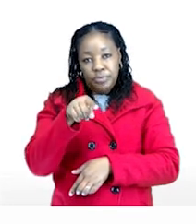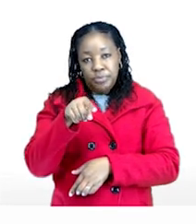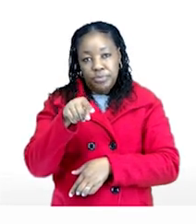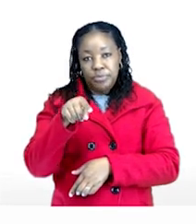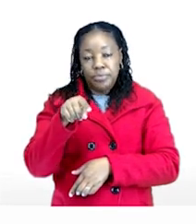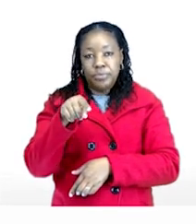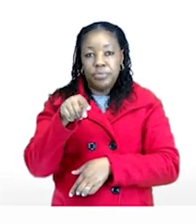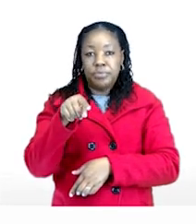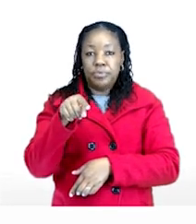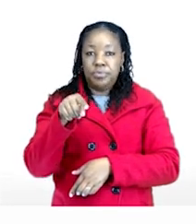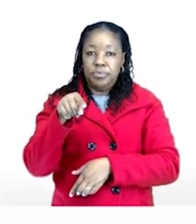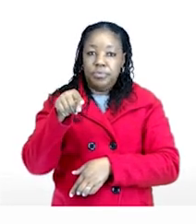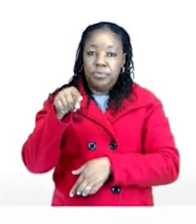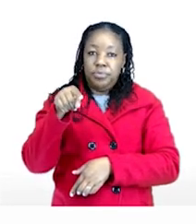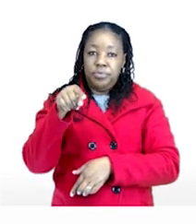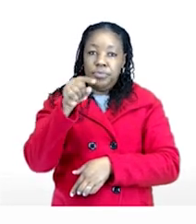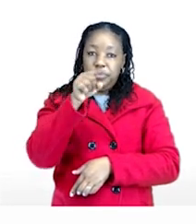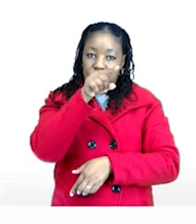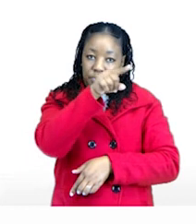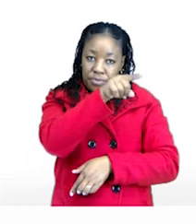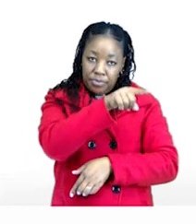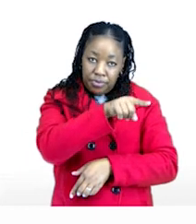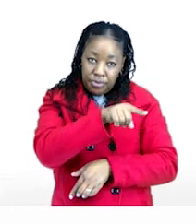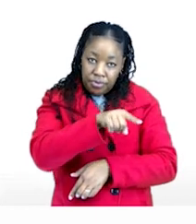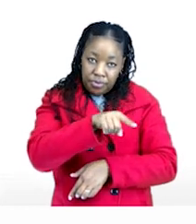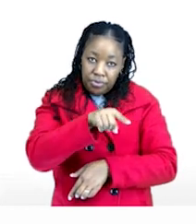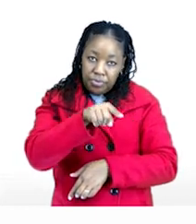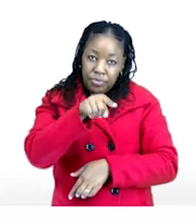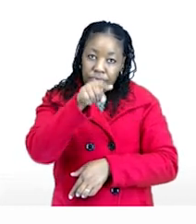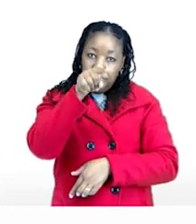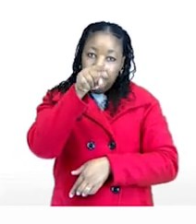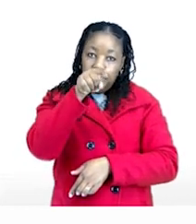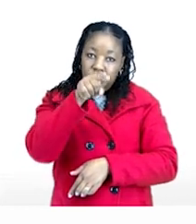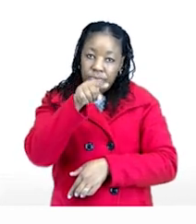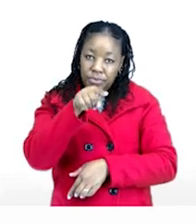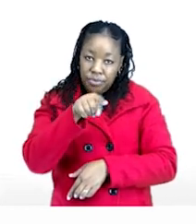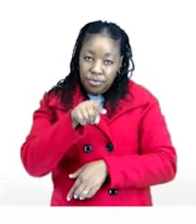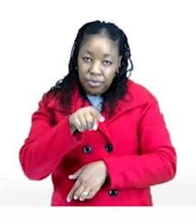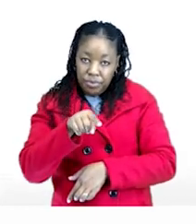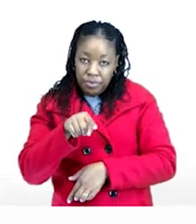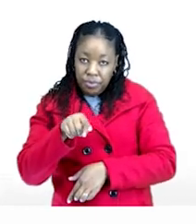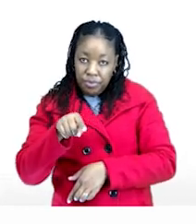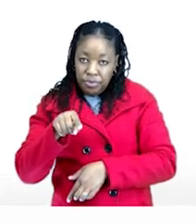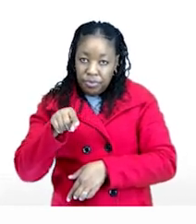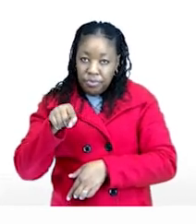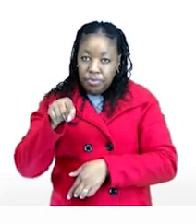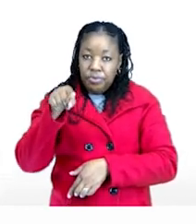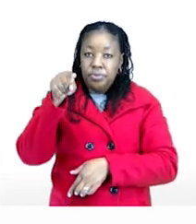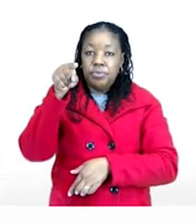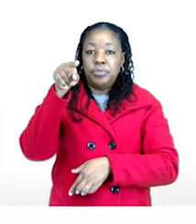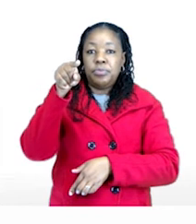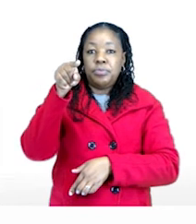goes like, let's go curly, up, down, curvy, up,